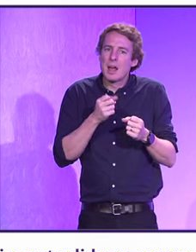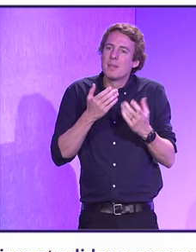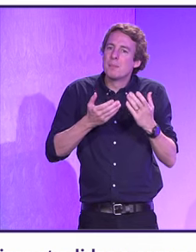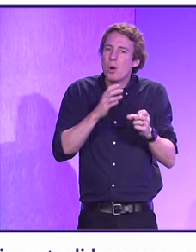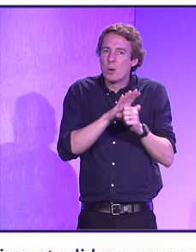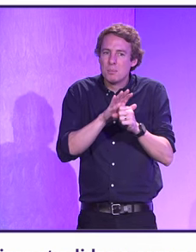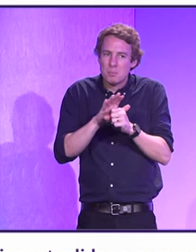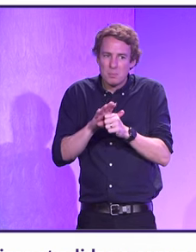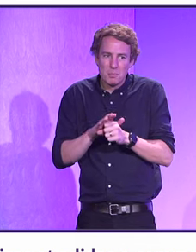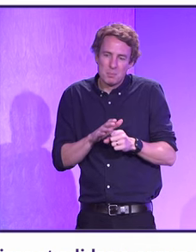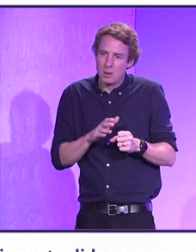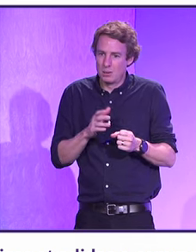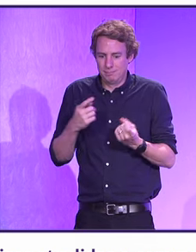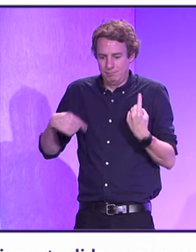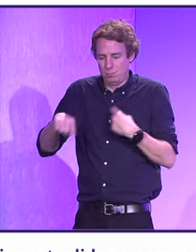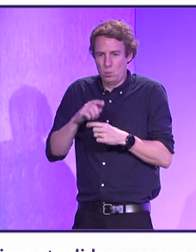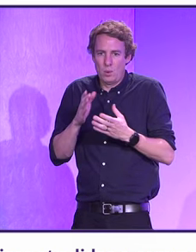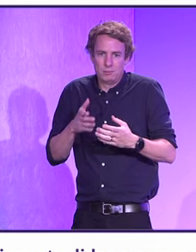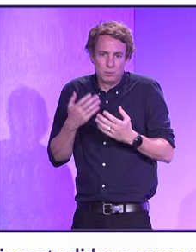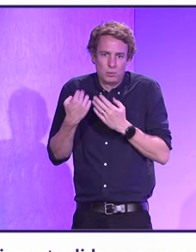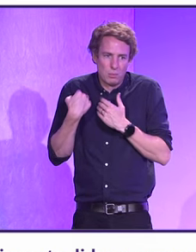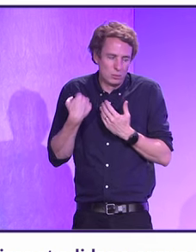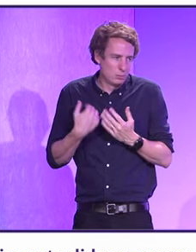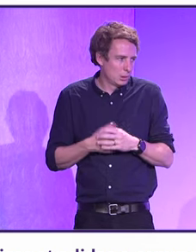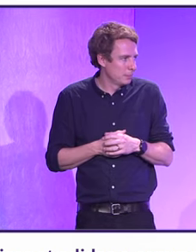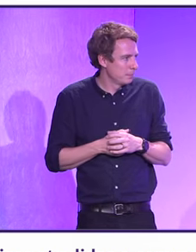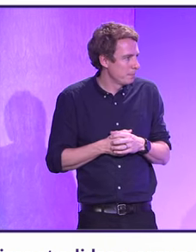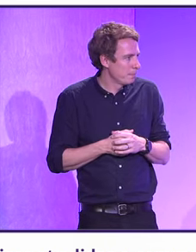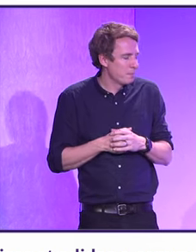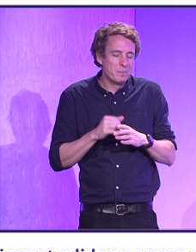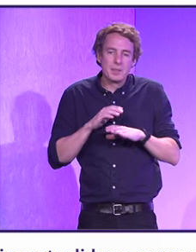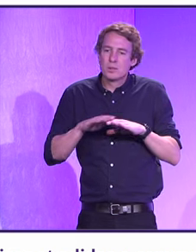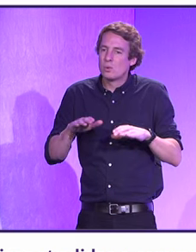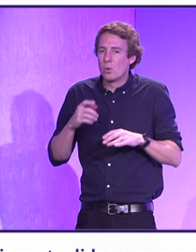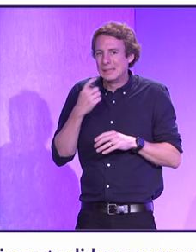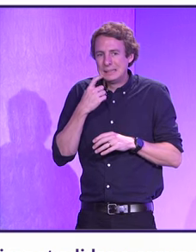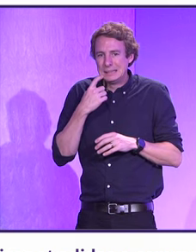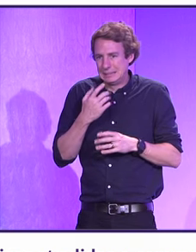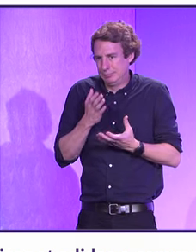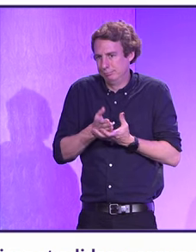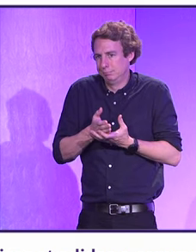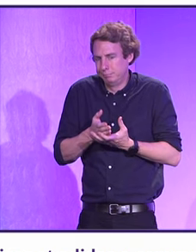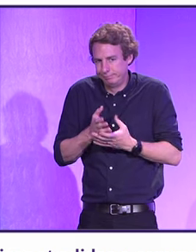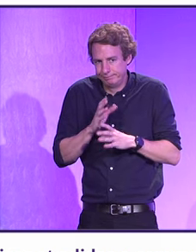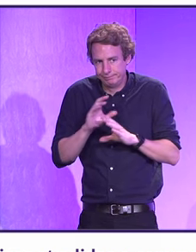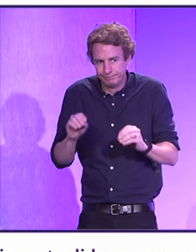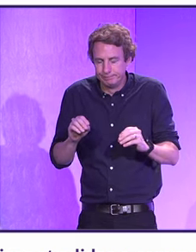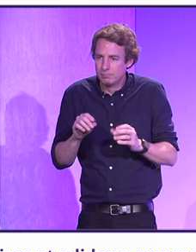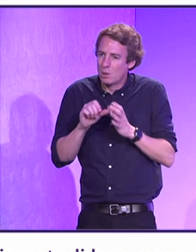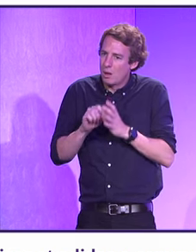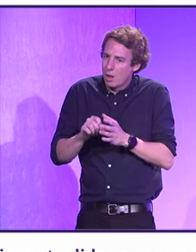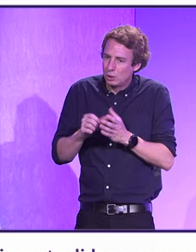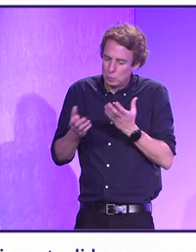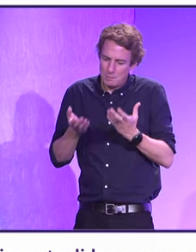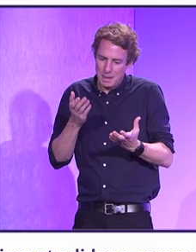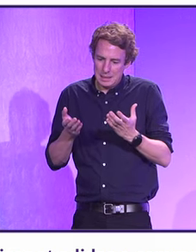into blocking the, or more into the false negatives. And it was not that easy. It was really tricky for us